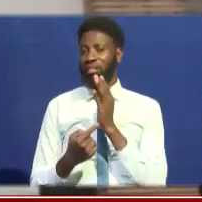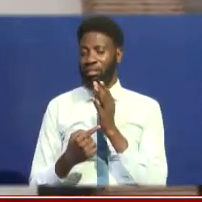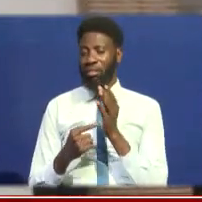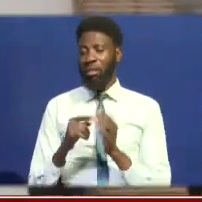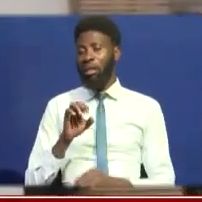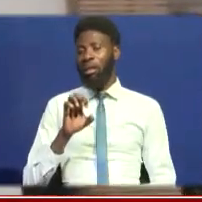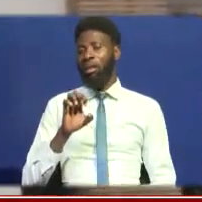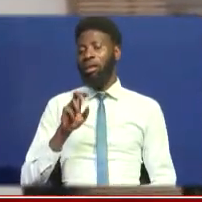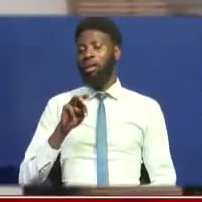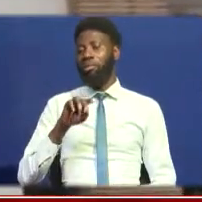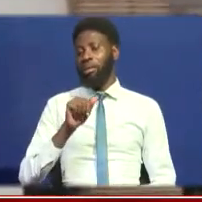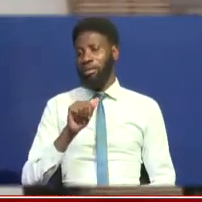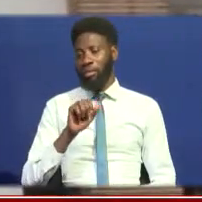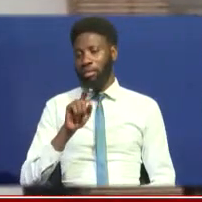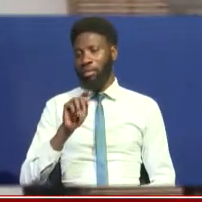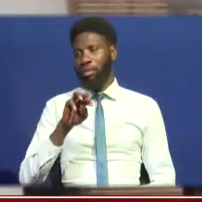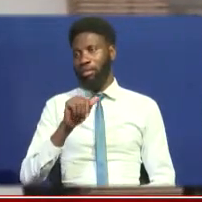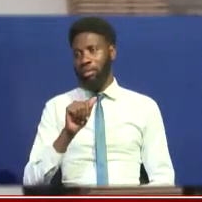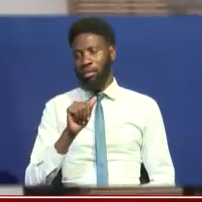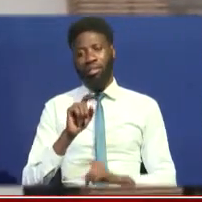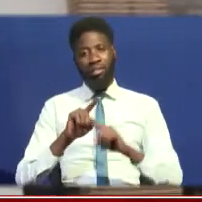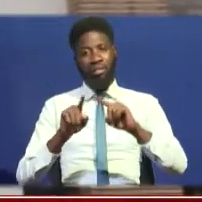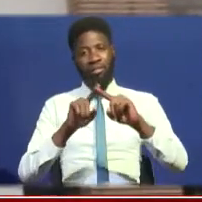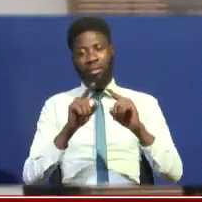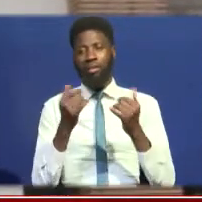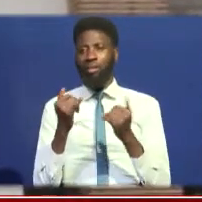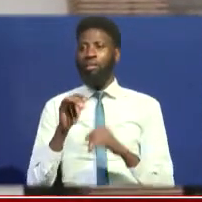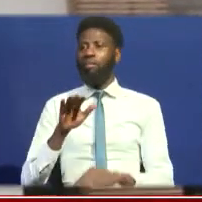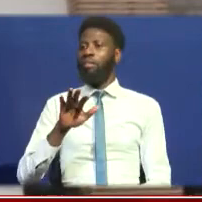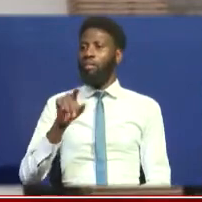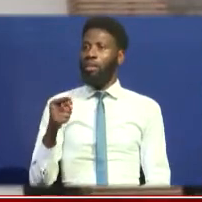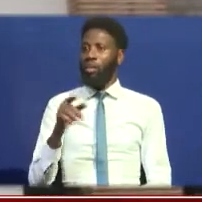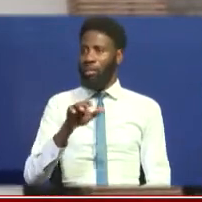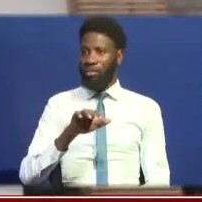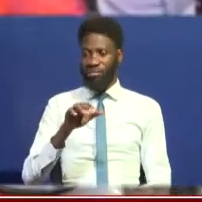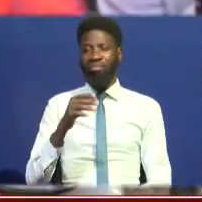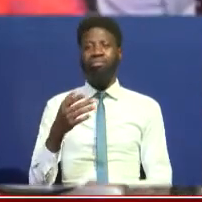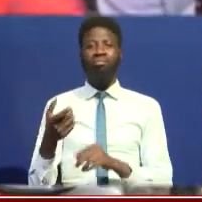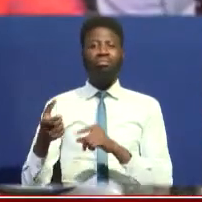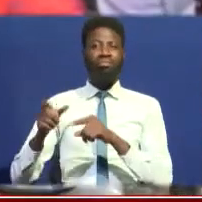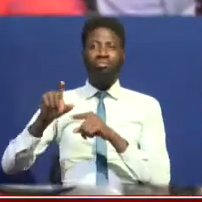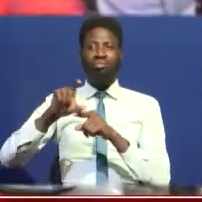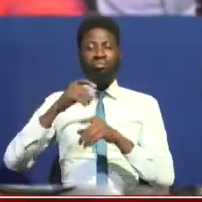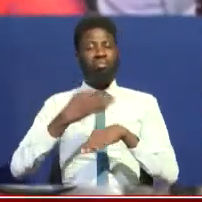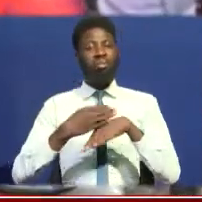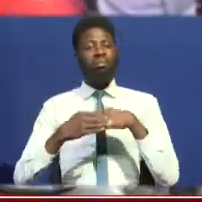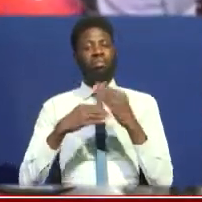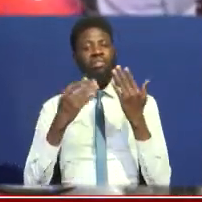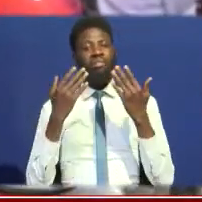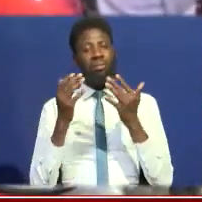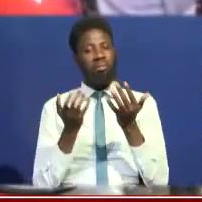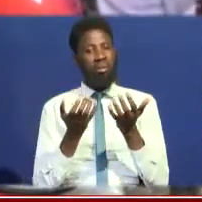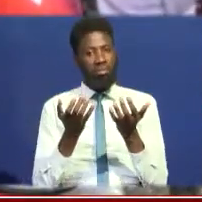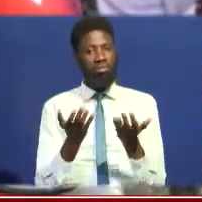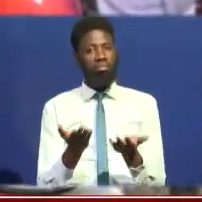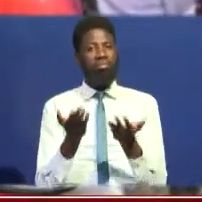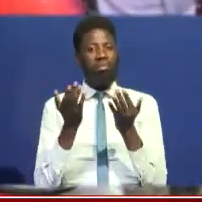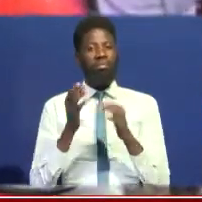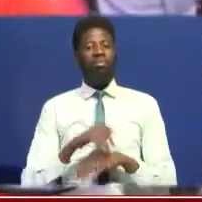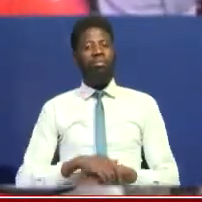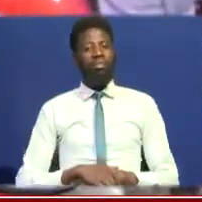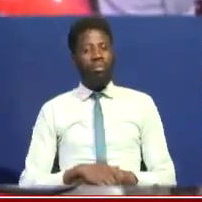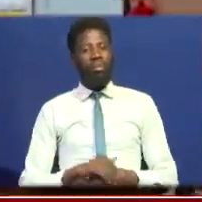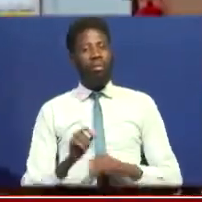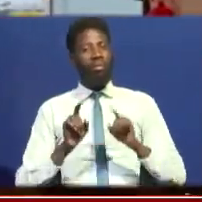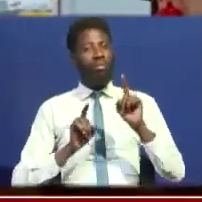has seen more than 5,000 beds being added in the region, boosting the MICE business. The tourism sector in the